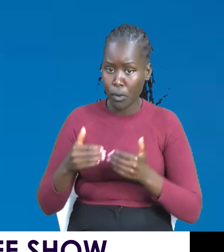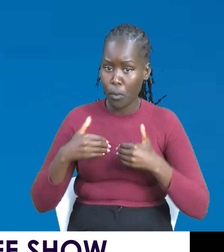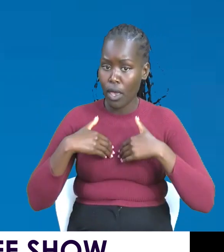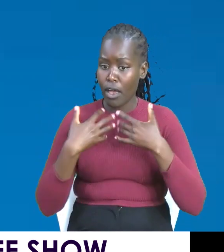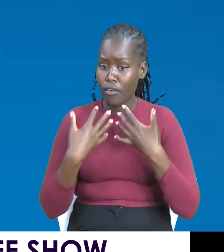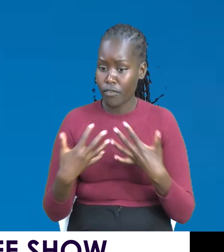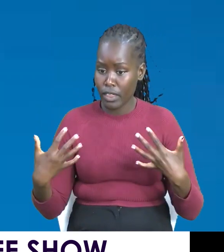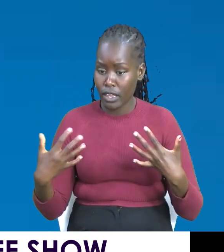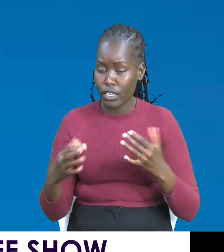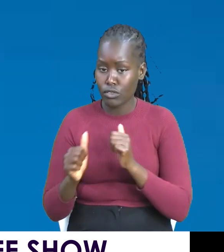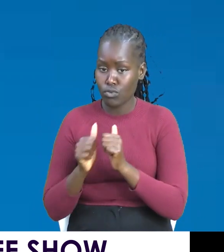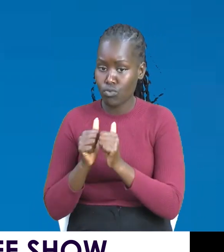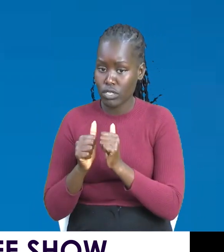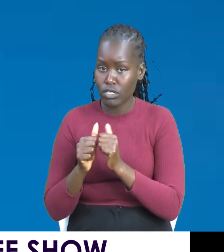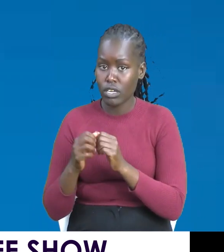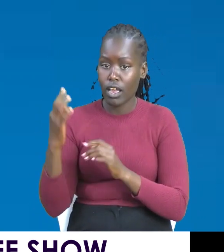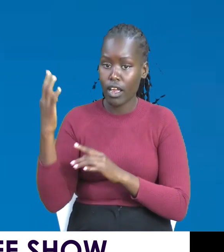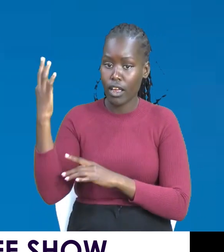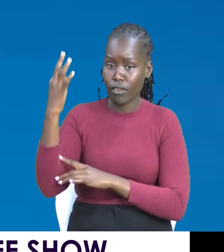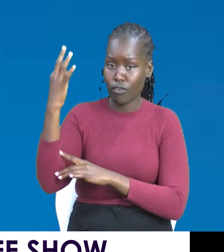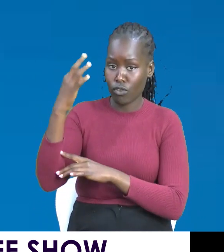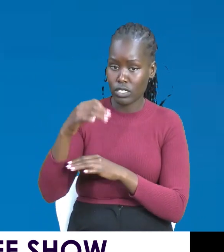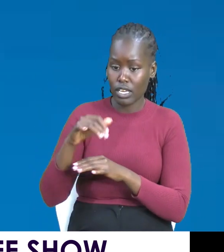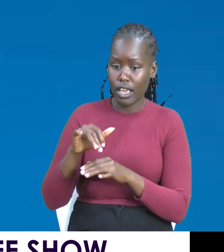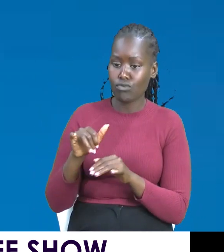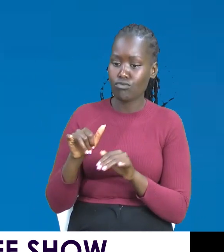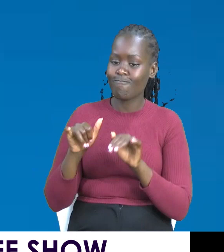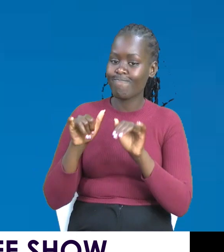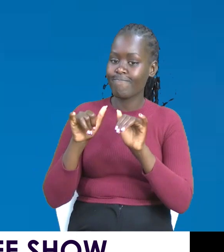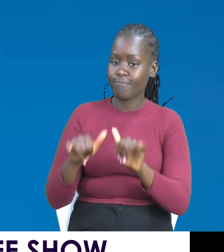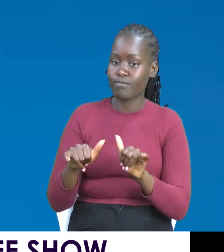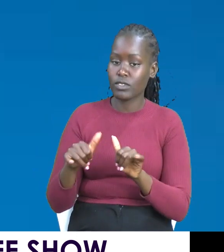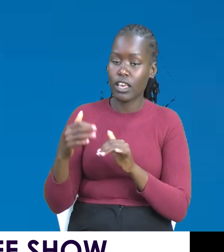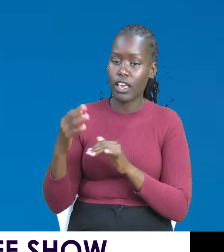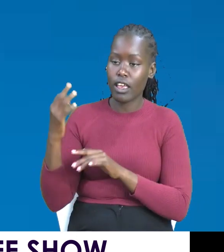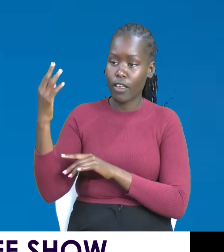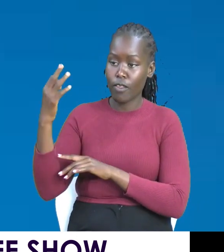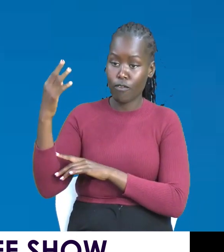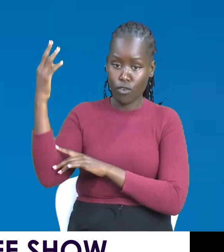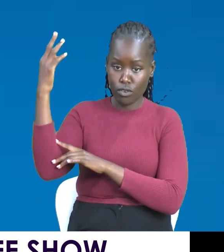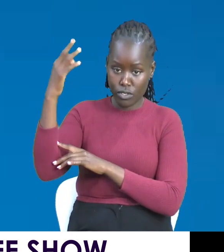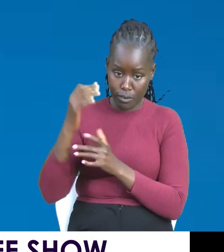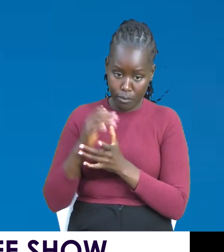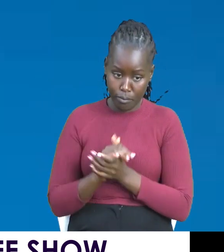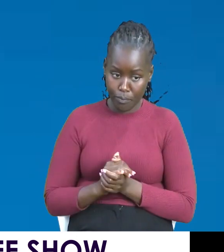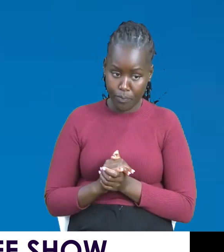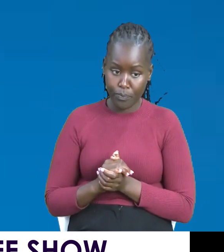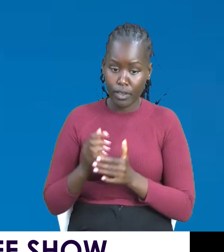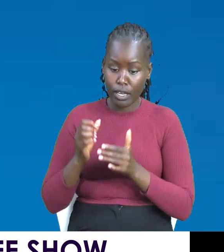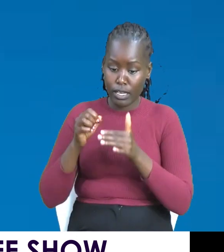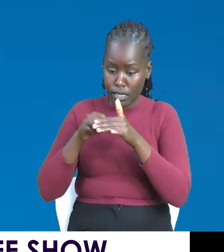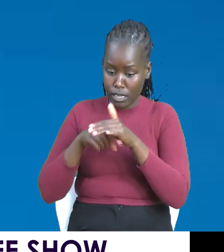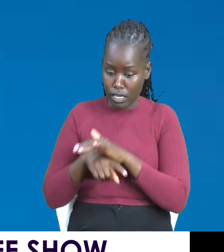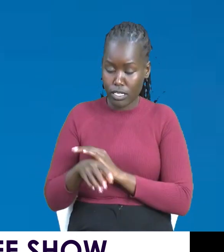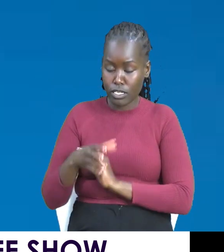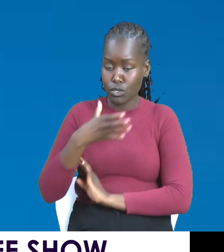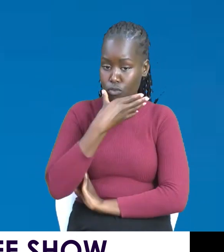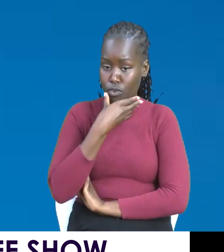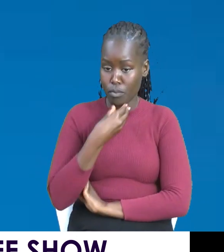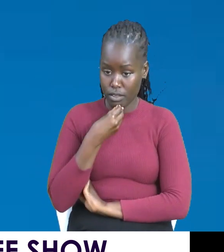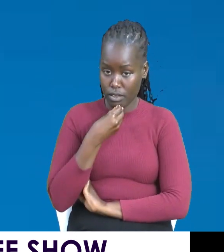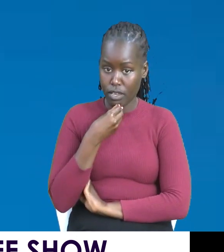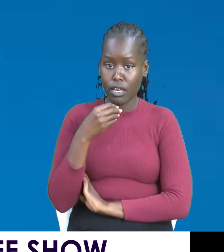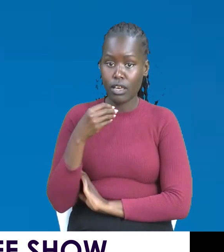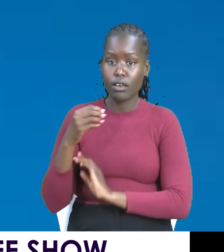things that are in the future and they would rather remain in the future. It is in the seeds of a man. It is